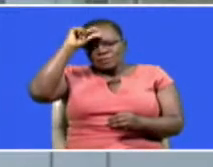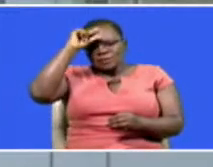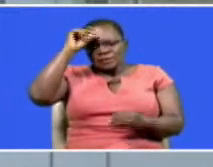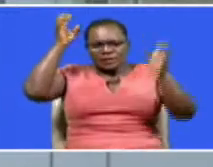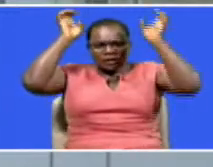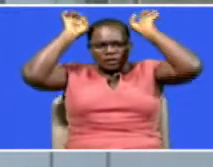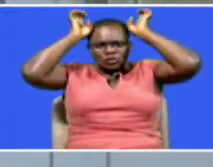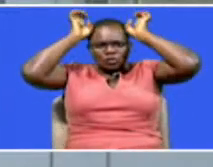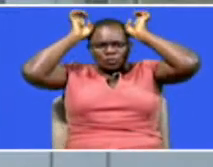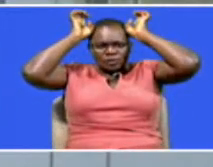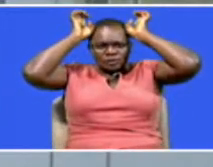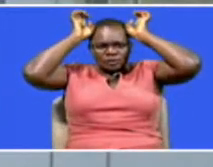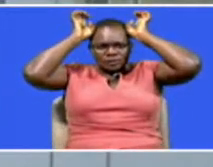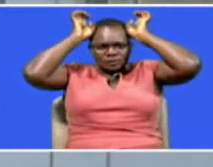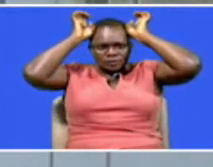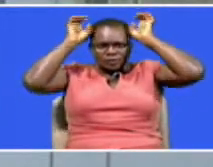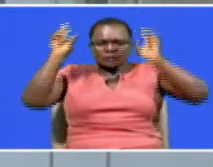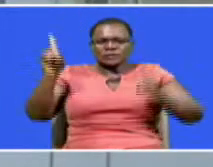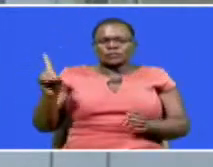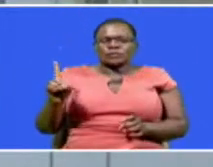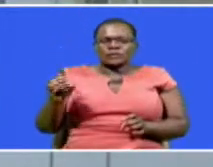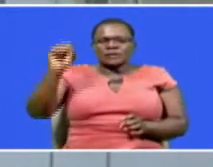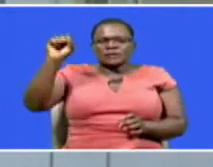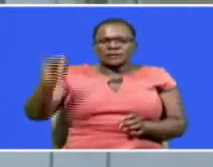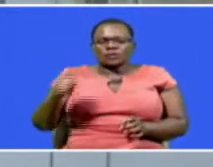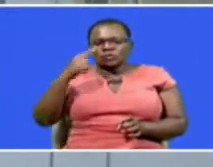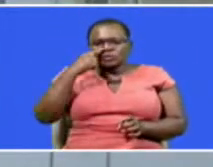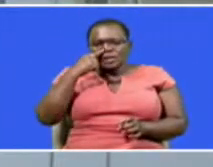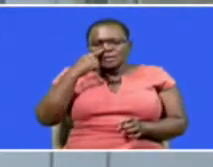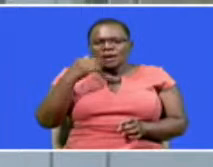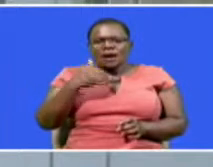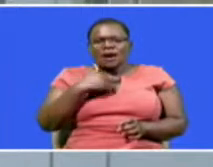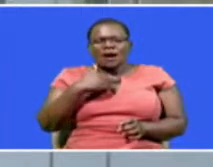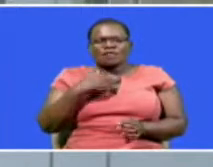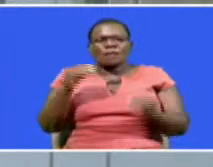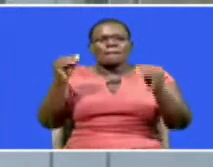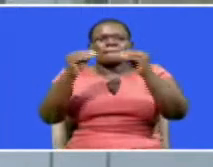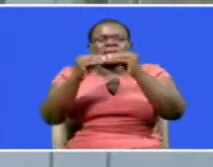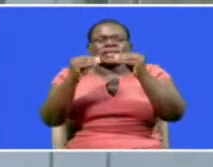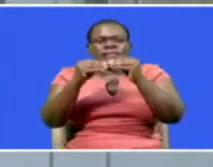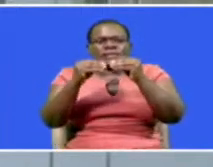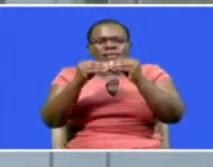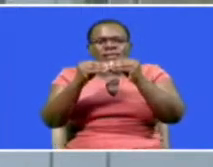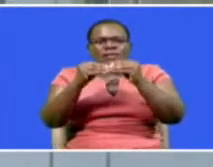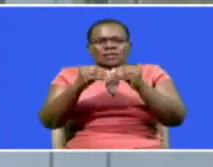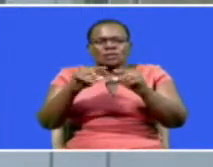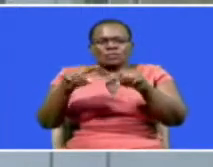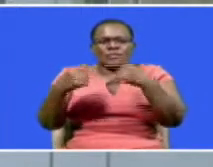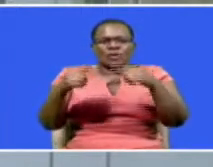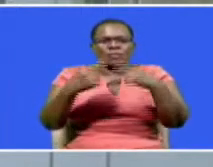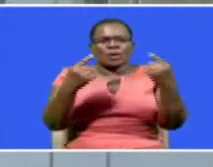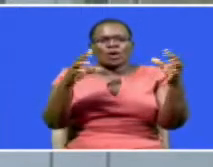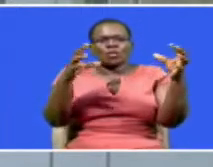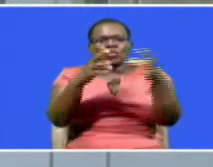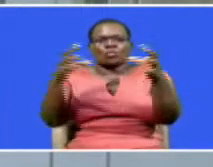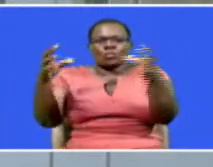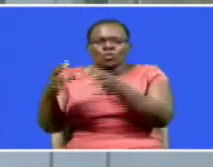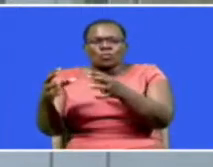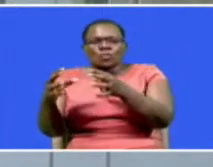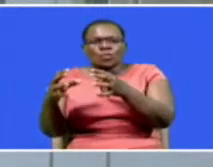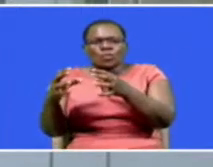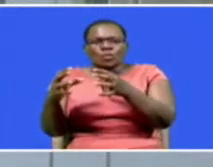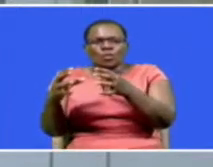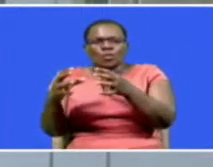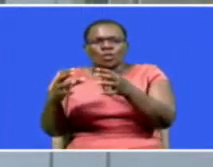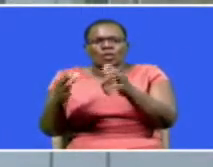of Ethiopia, Djibouti, South Sudan and Ethiopia, held in Addis Ababa, asked the warring groups of Sudan Armed Forces